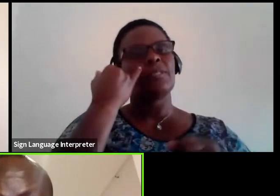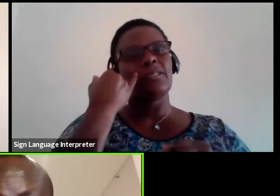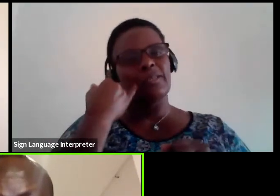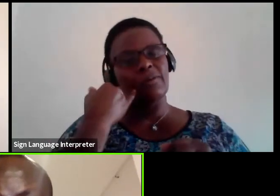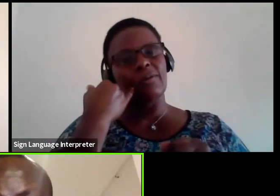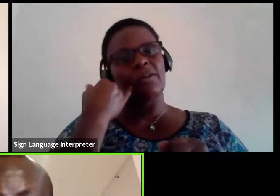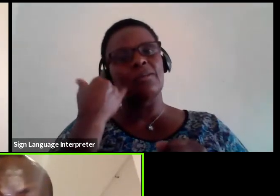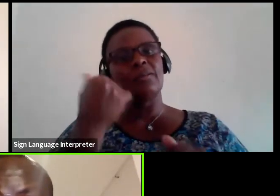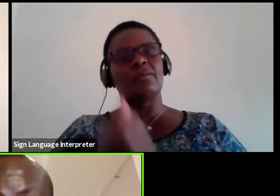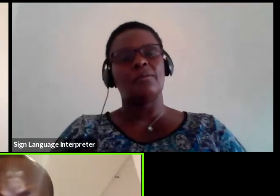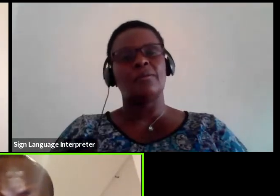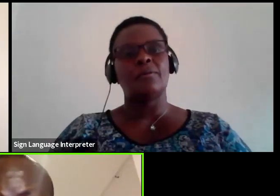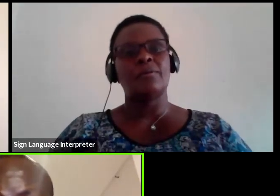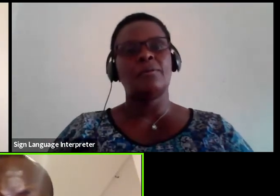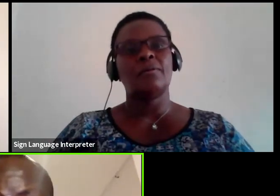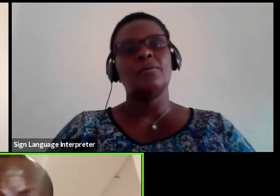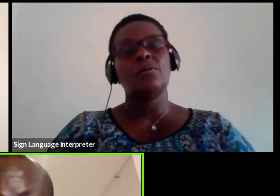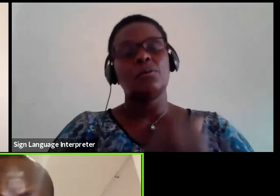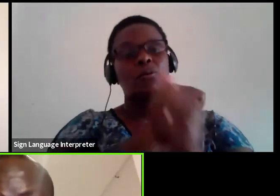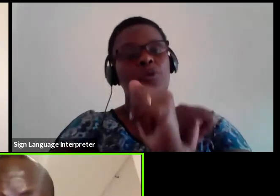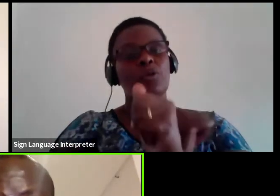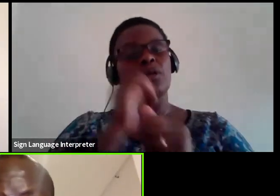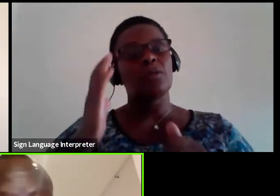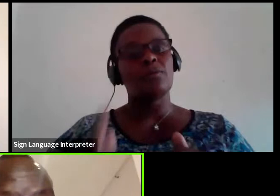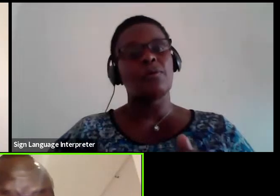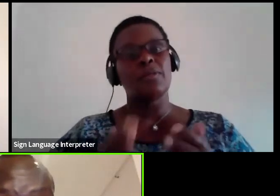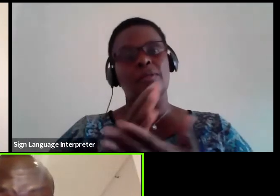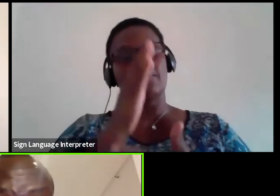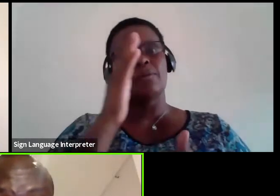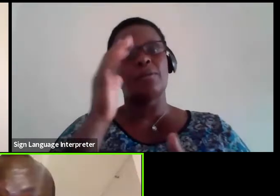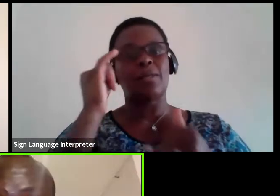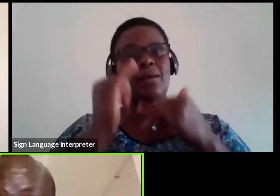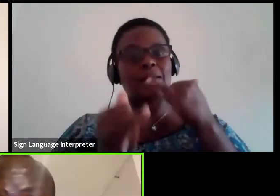protect fundamental rights and freedoms. And I think lastly is